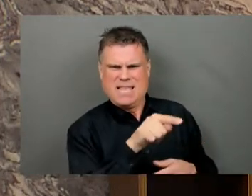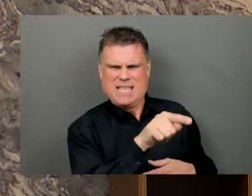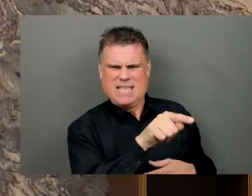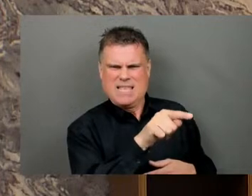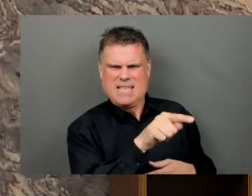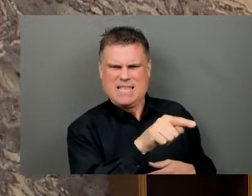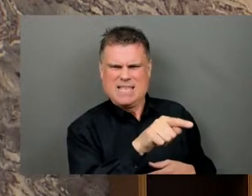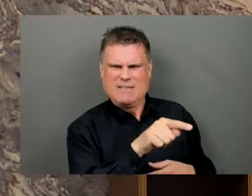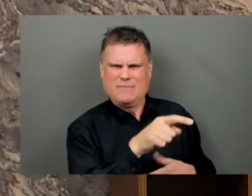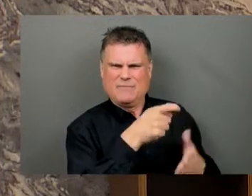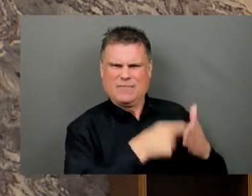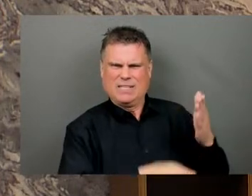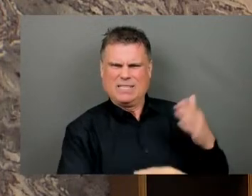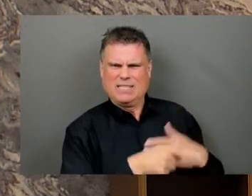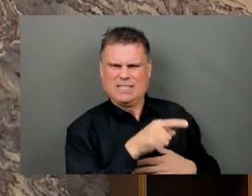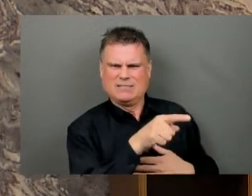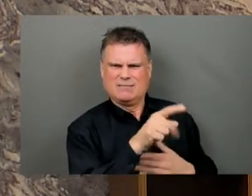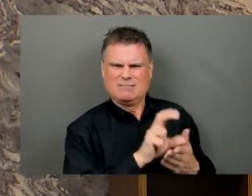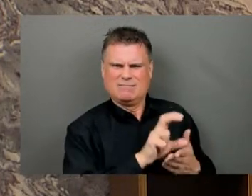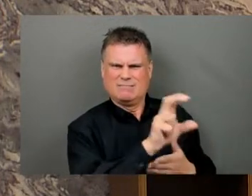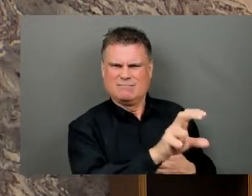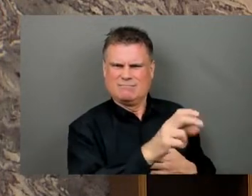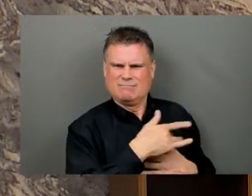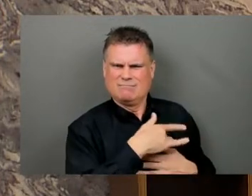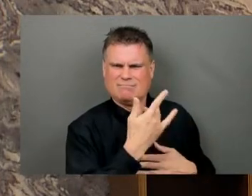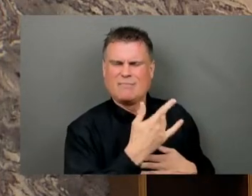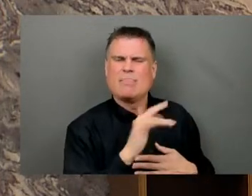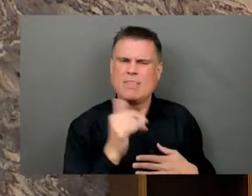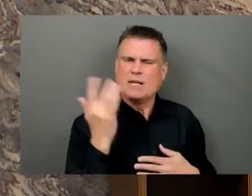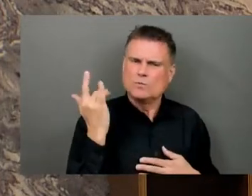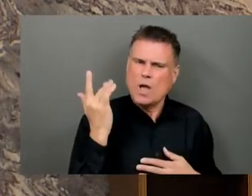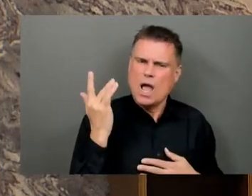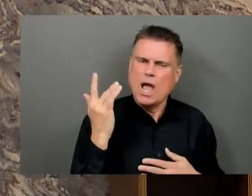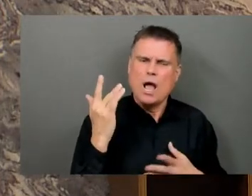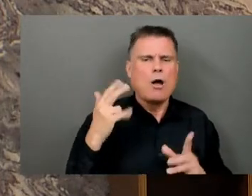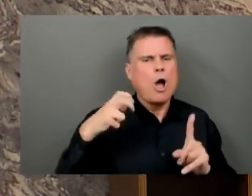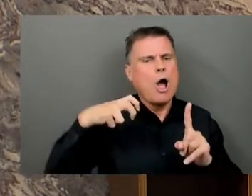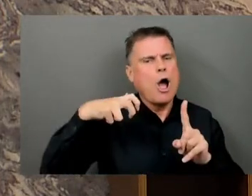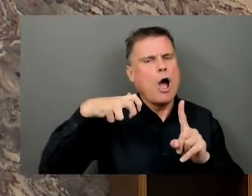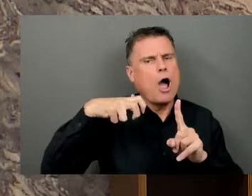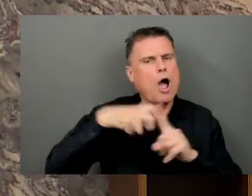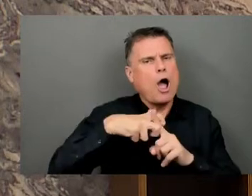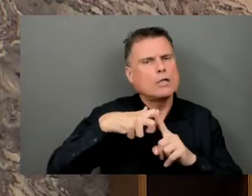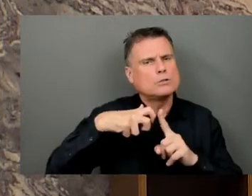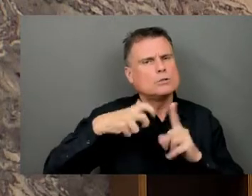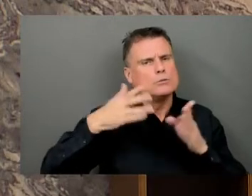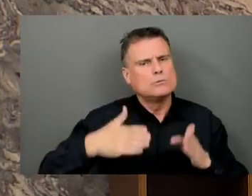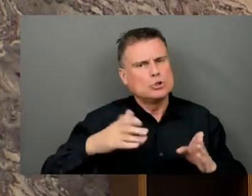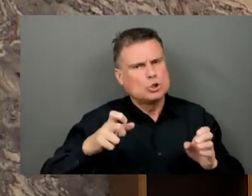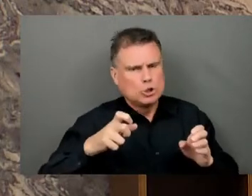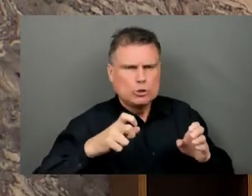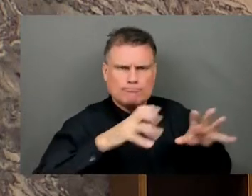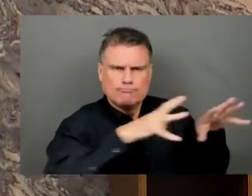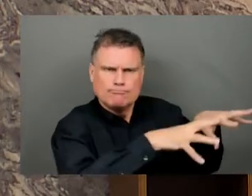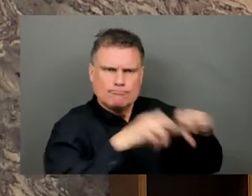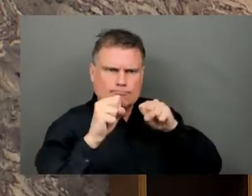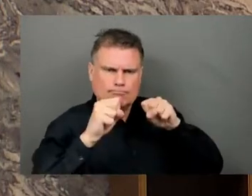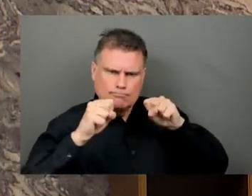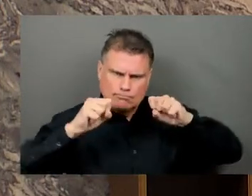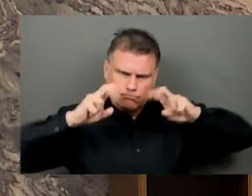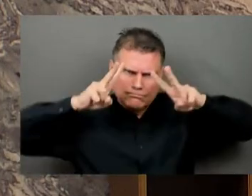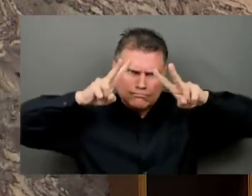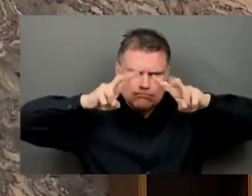General should be all about, is all about. And there is an opportunity here for the government to do the right